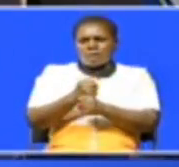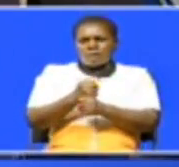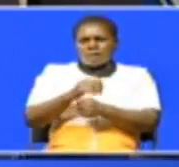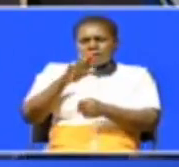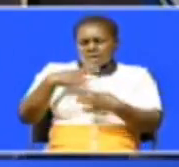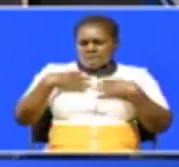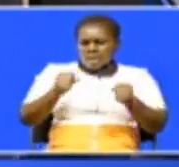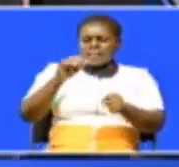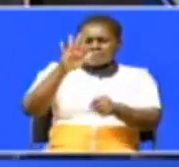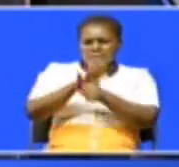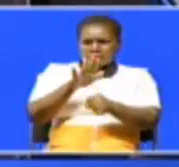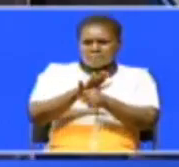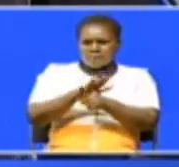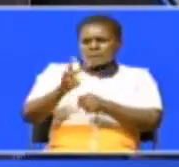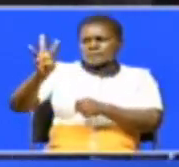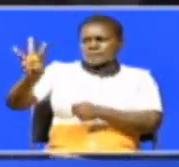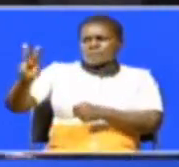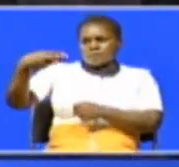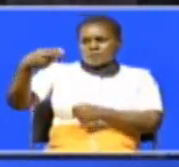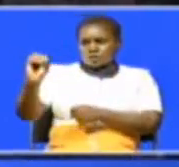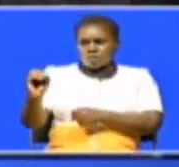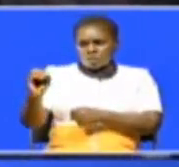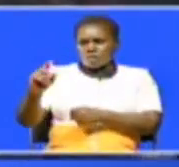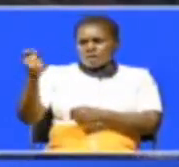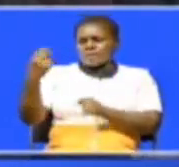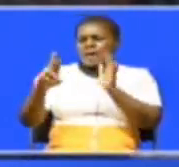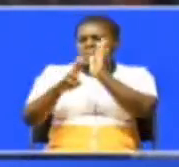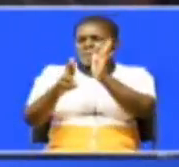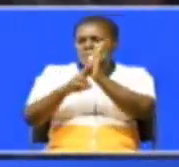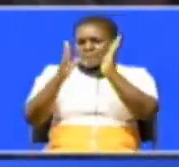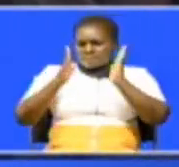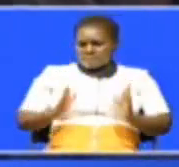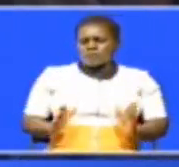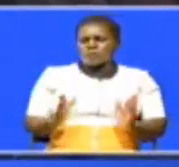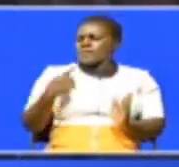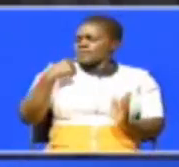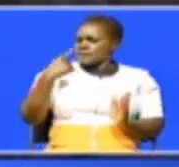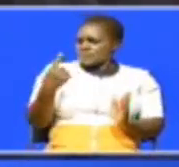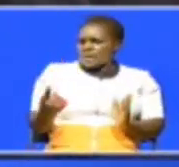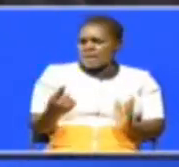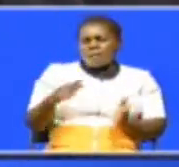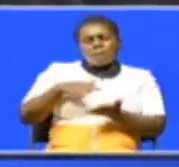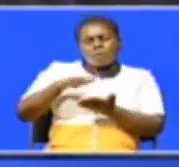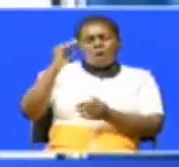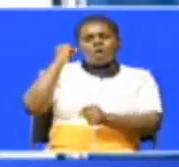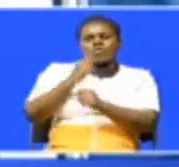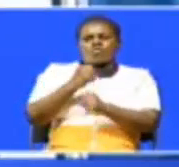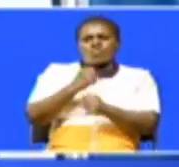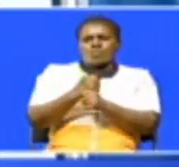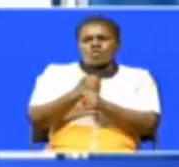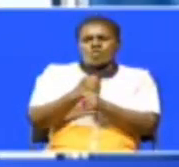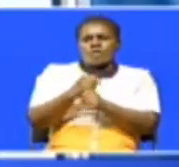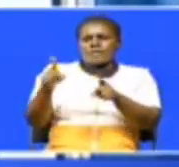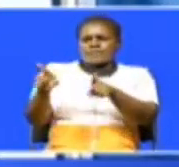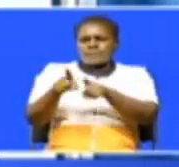number of recoveries, World Health Organization Kenya representative Dr. Rudy Eggers says there is more to be done. We know